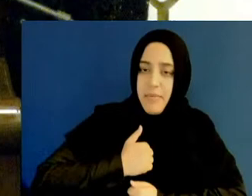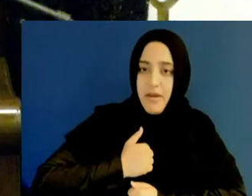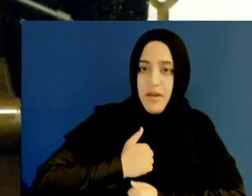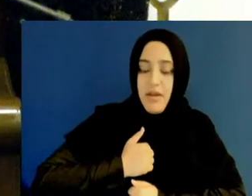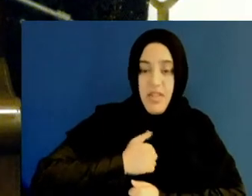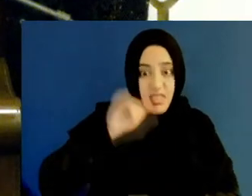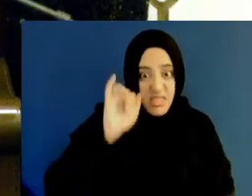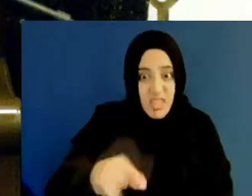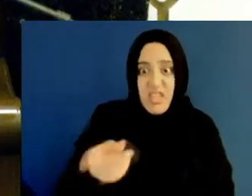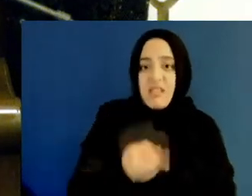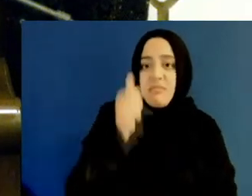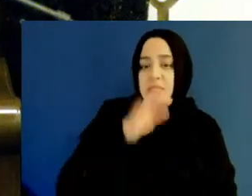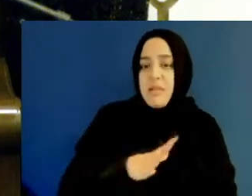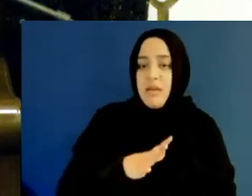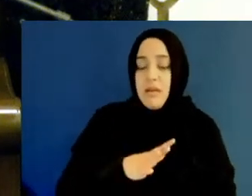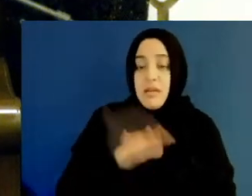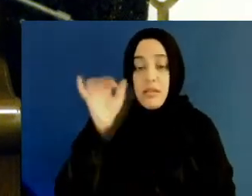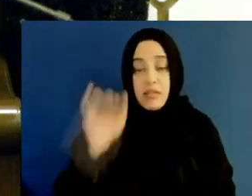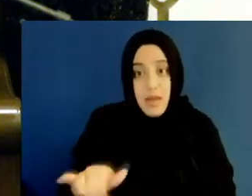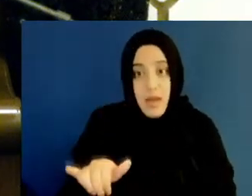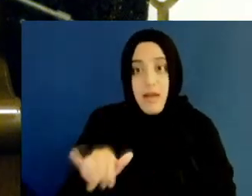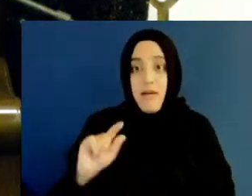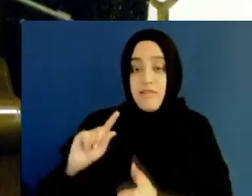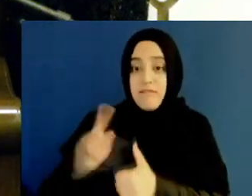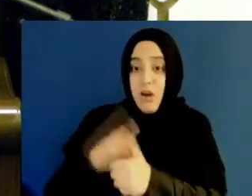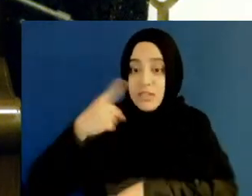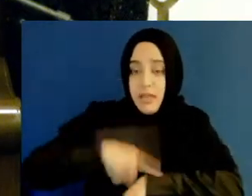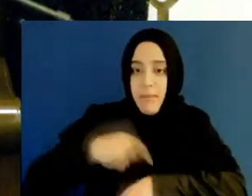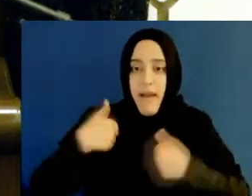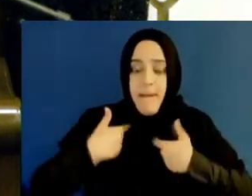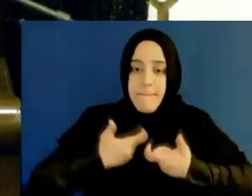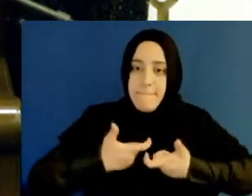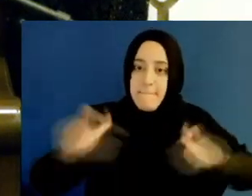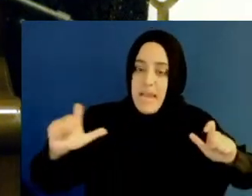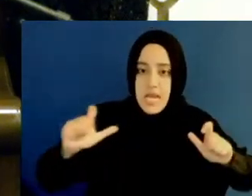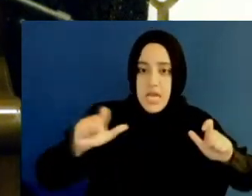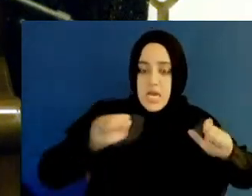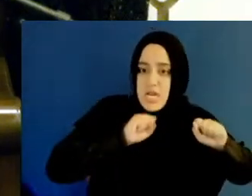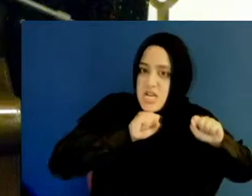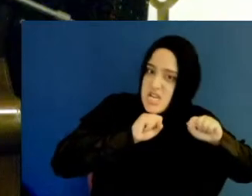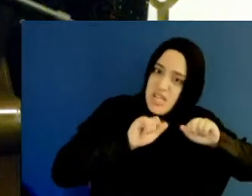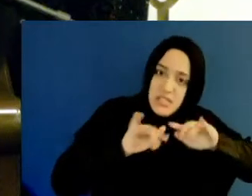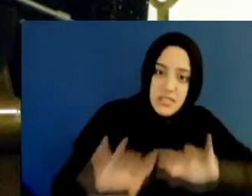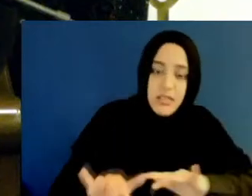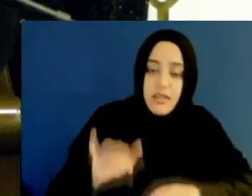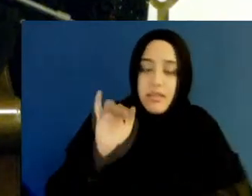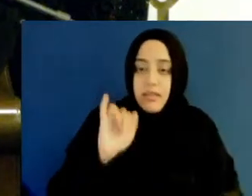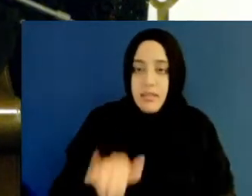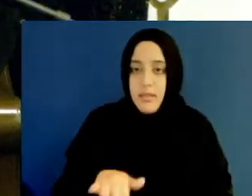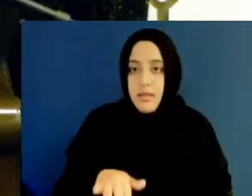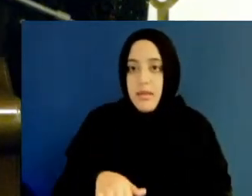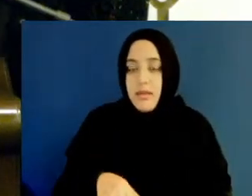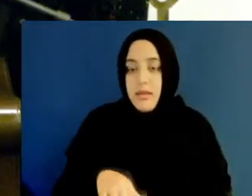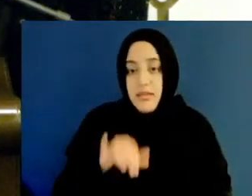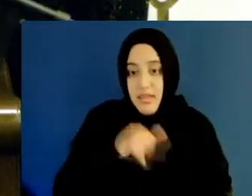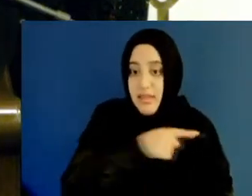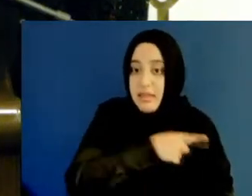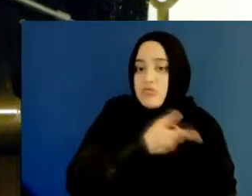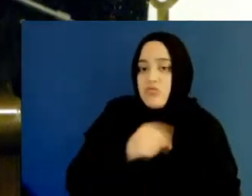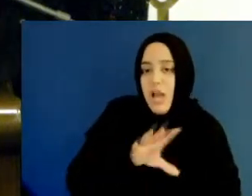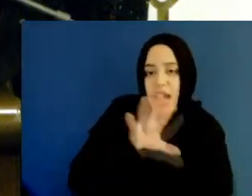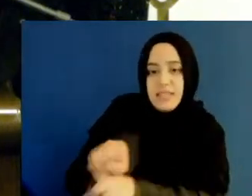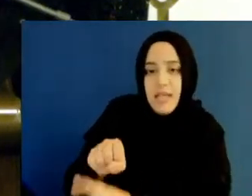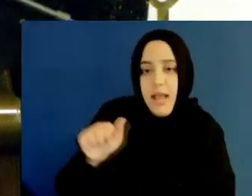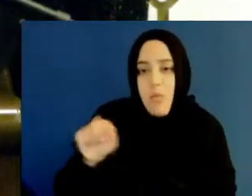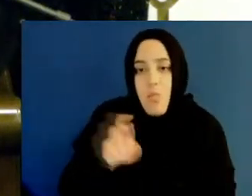first time that you had a mass attack under the command of Amr ibn Hajjaj attacking the right wing. When they couldn't